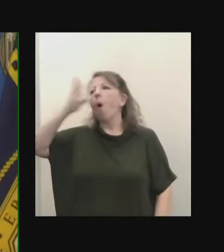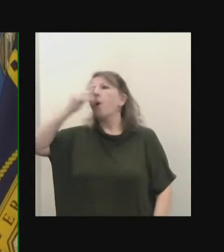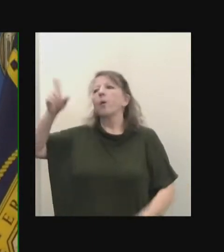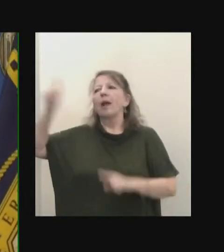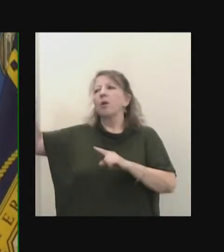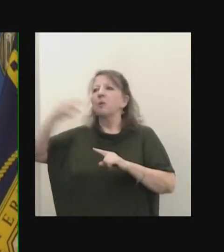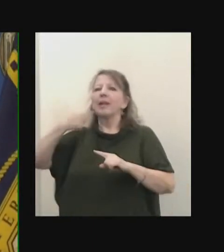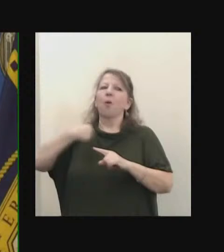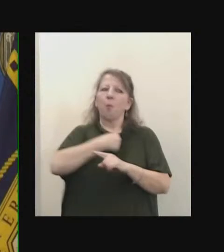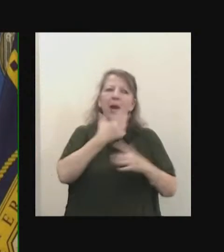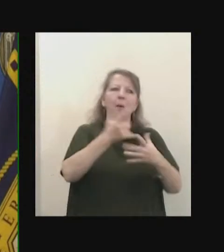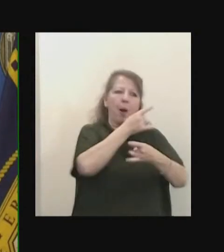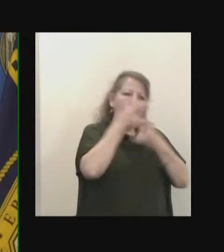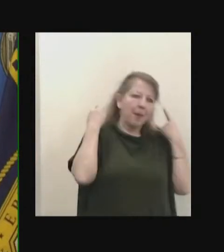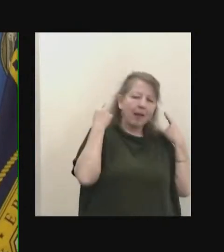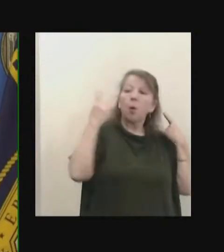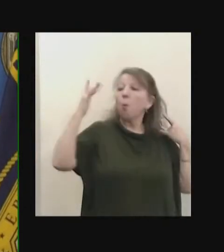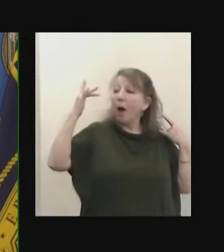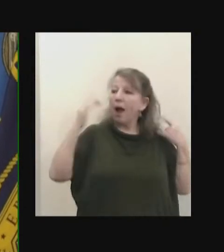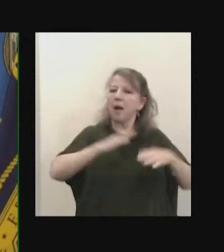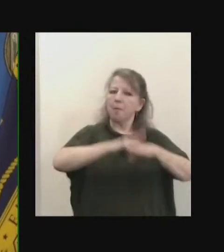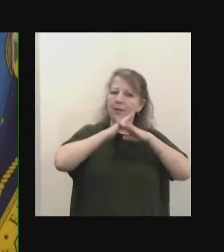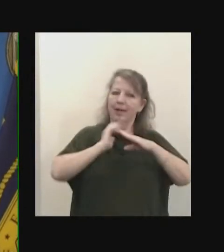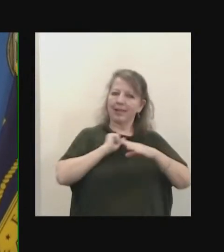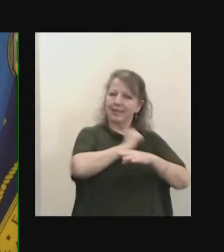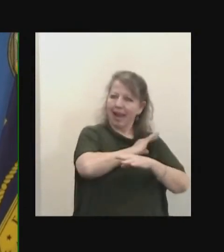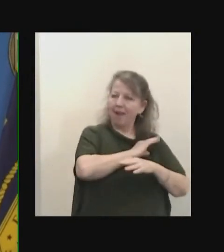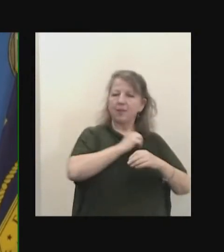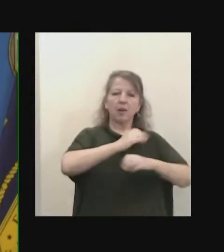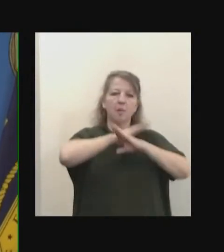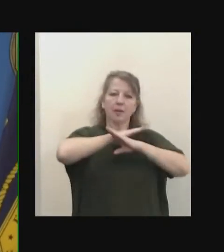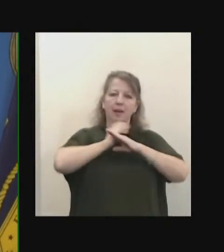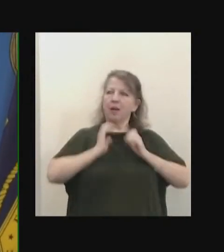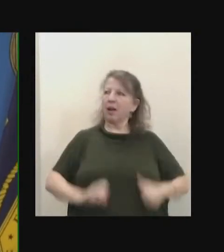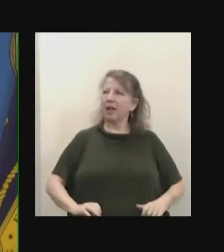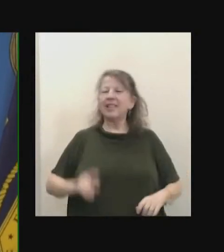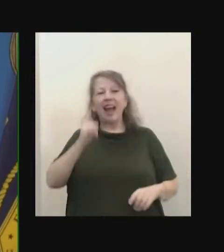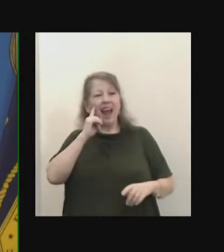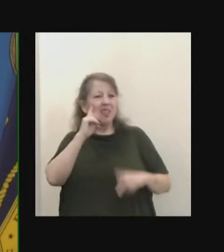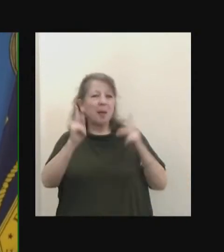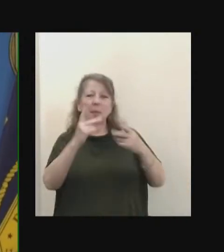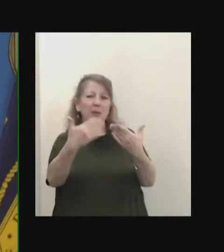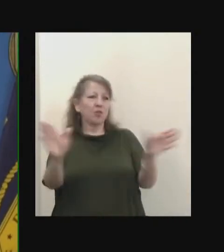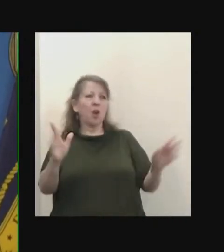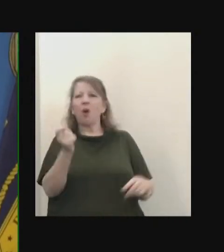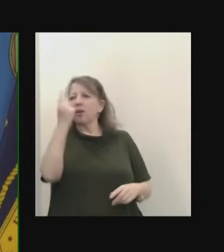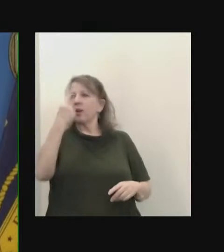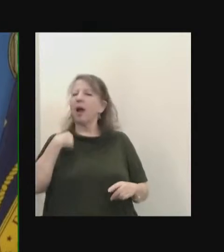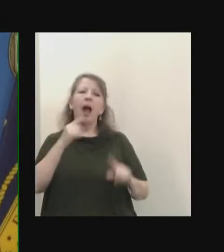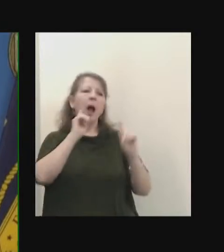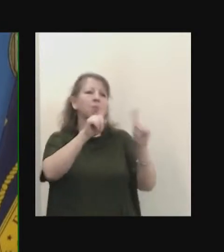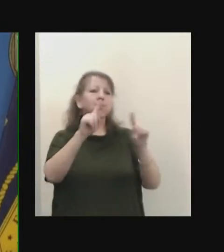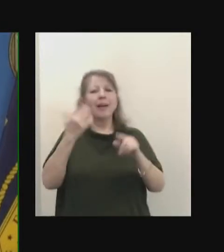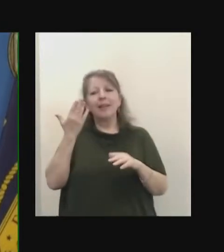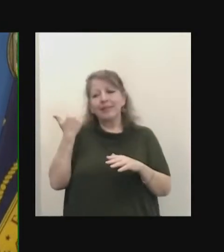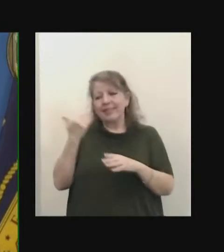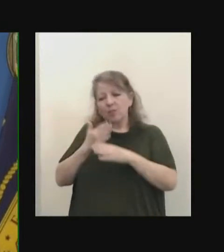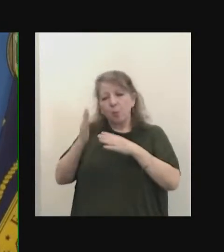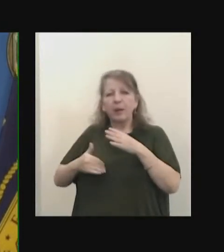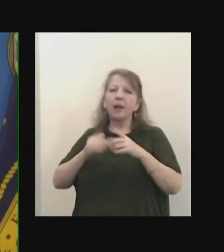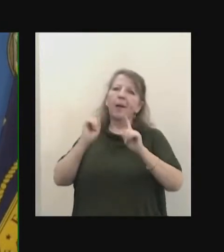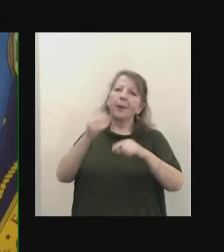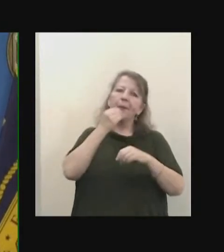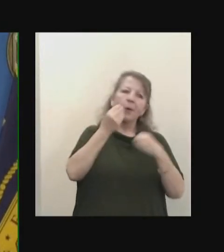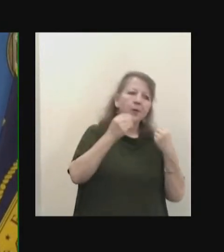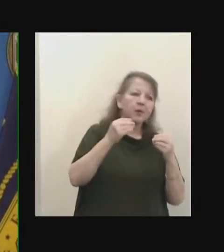want to protect our staff, we want to protect our clients. I think the public gets it. I was out a number of places this weekend, grocery shopping and so